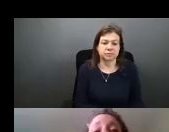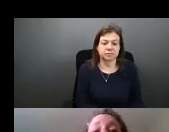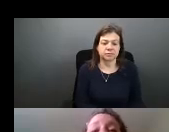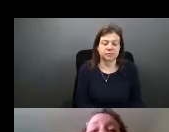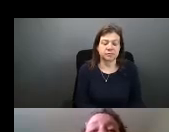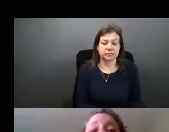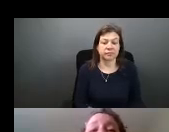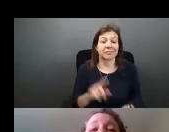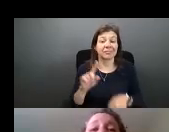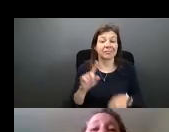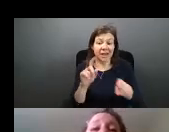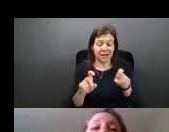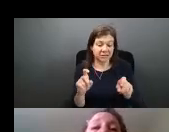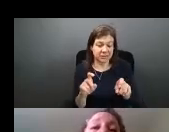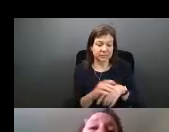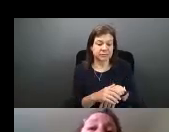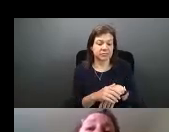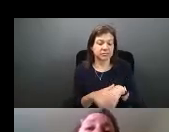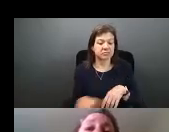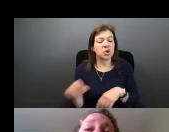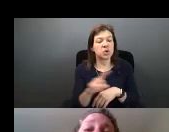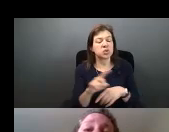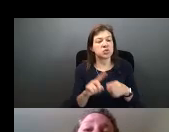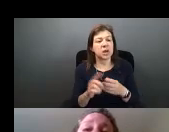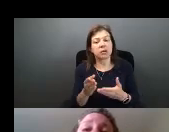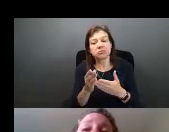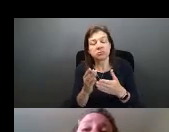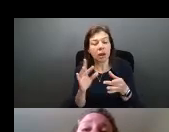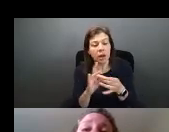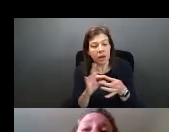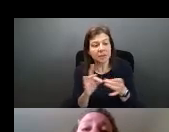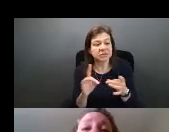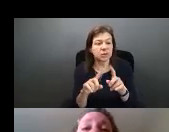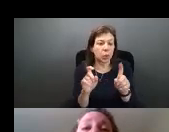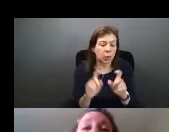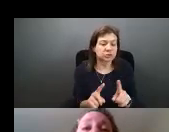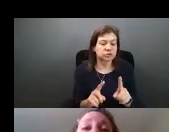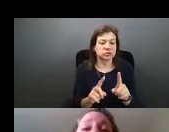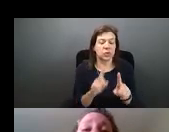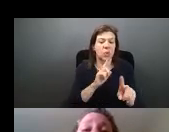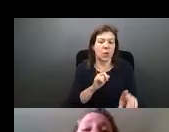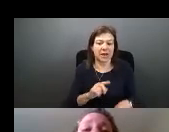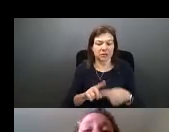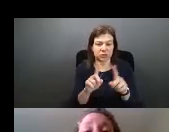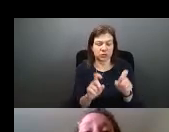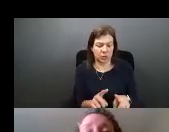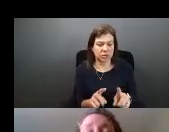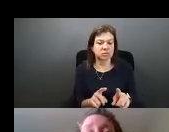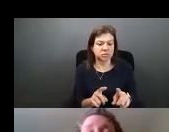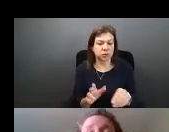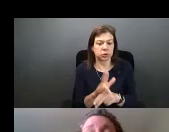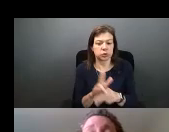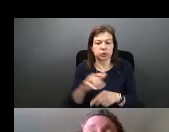Asking questions. You can submit comments, questions, or answers to questions using